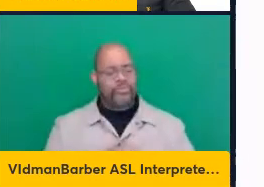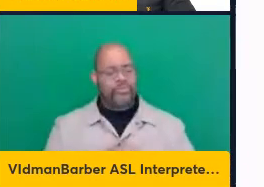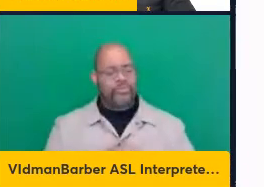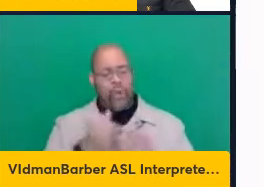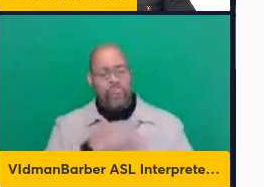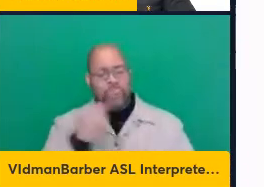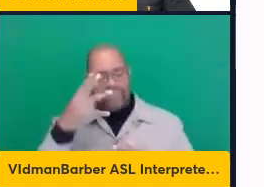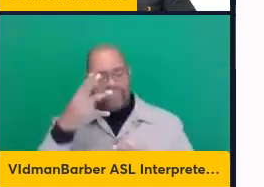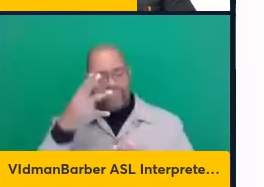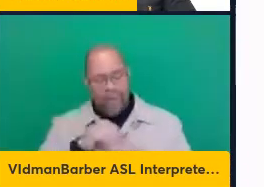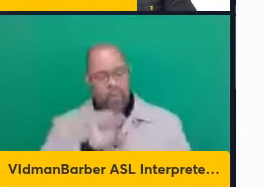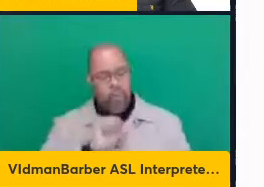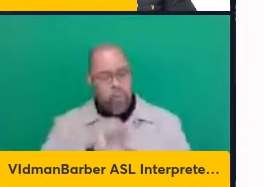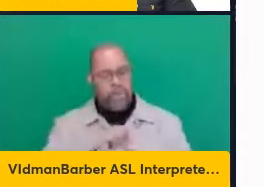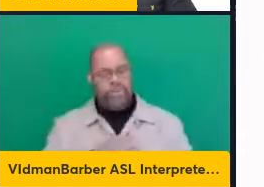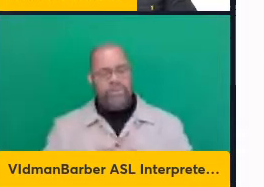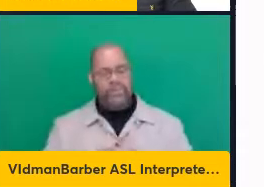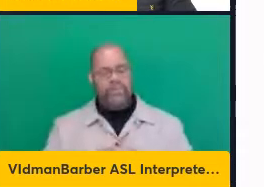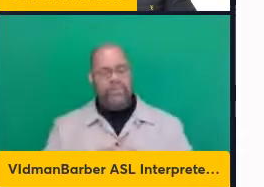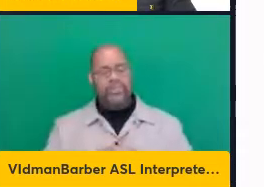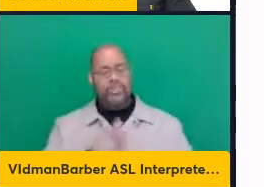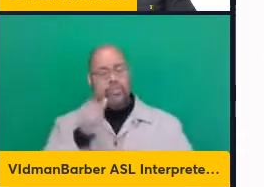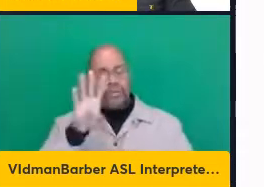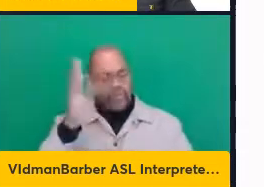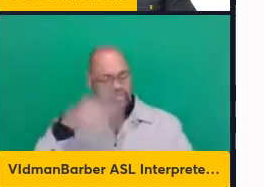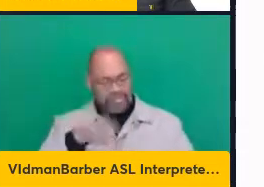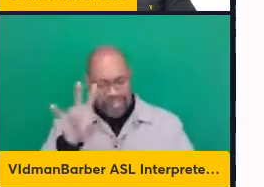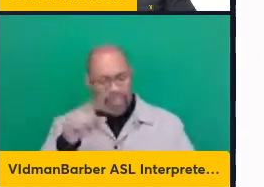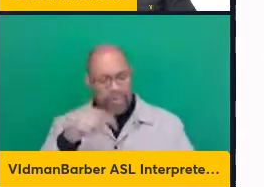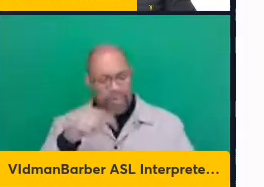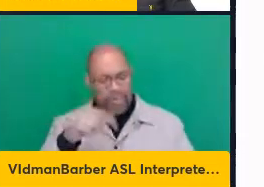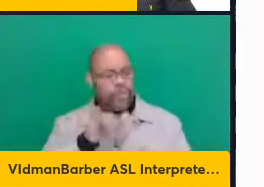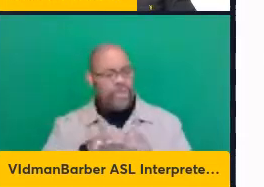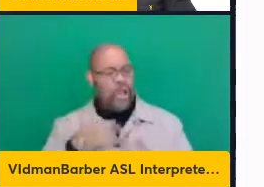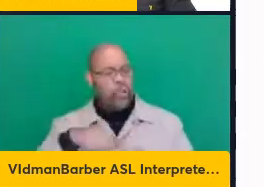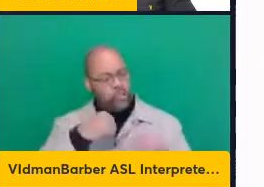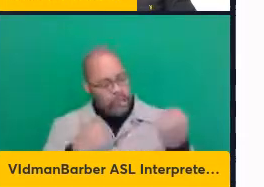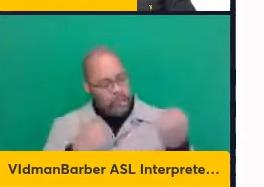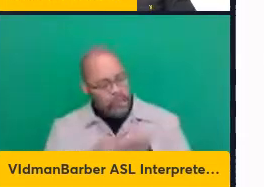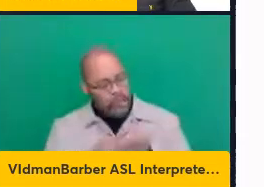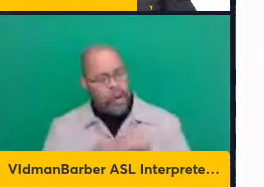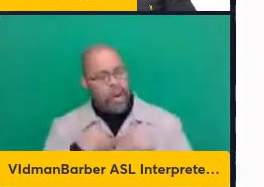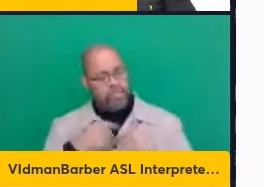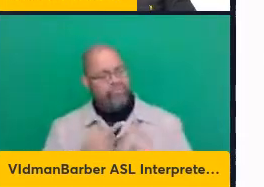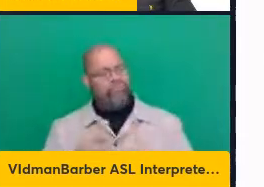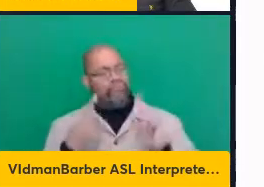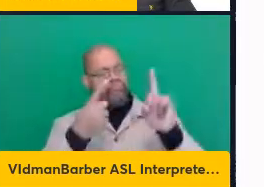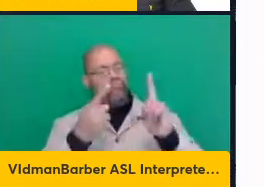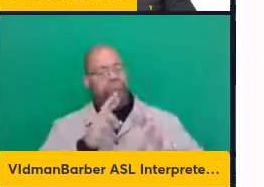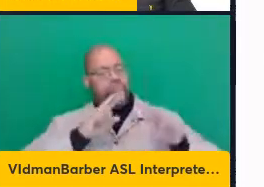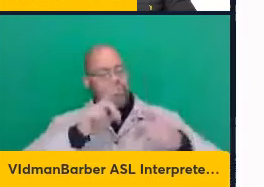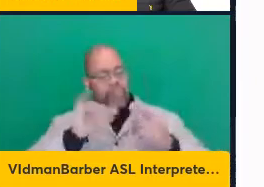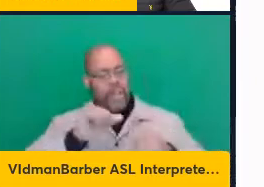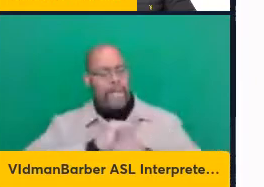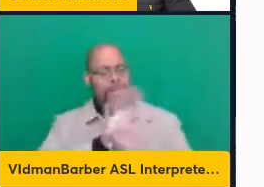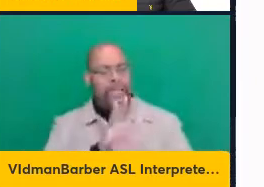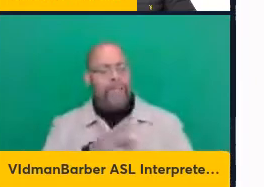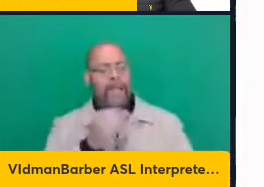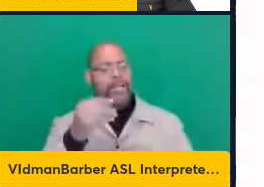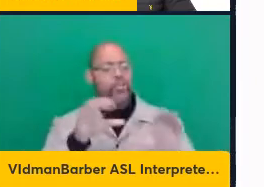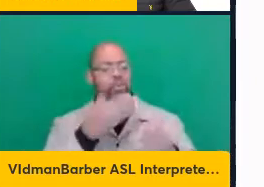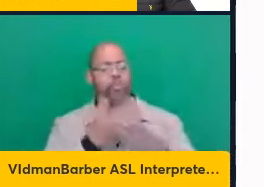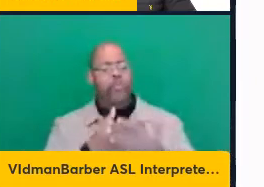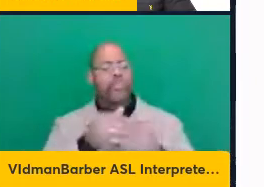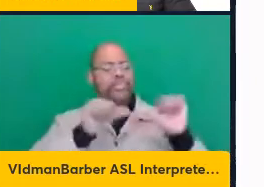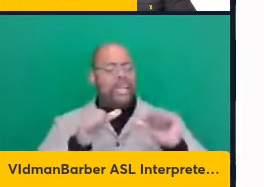involved in working 24/7 to ensure that we supported our nation to respond to this pandemic and to do good